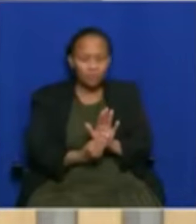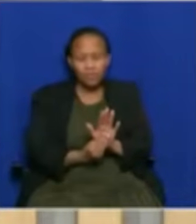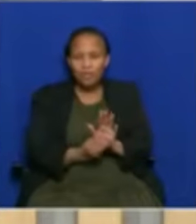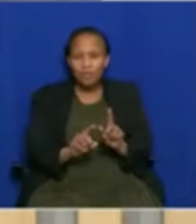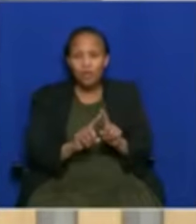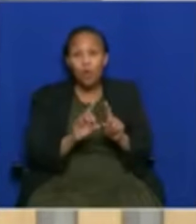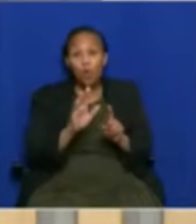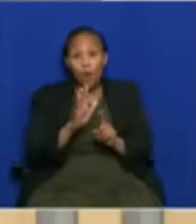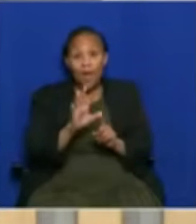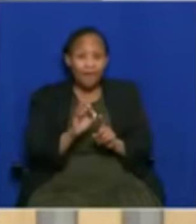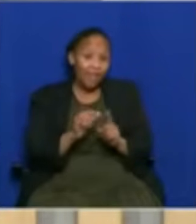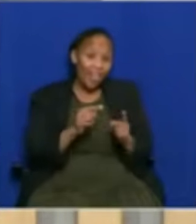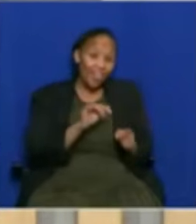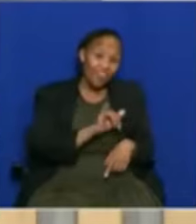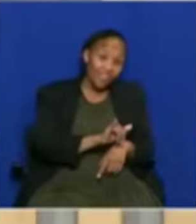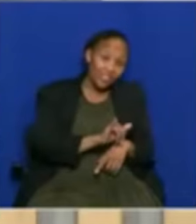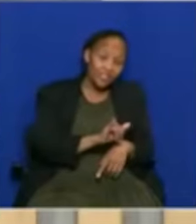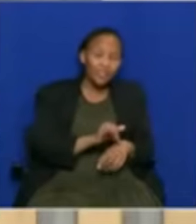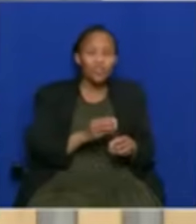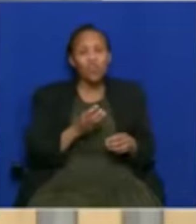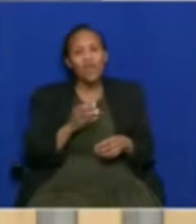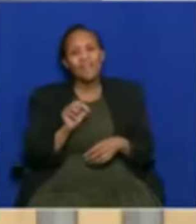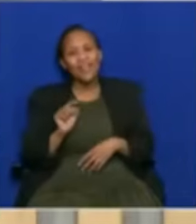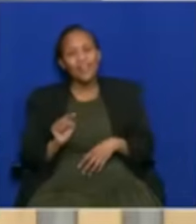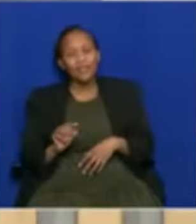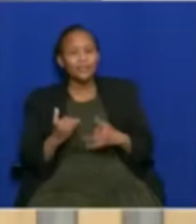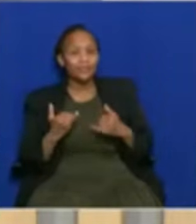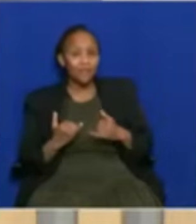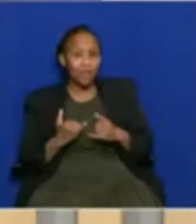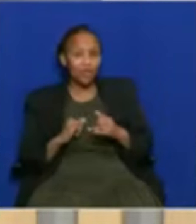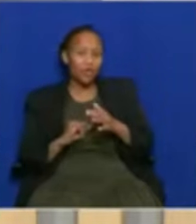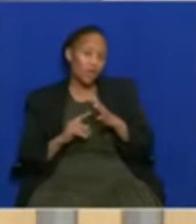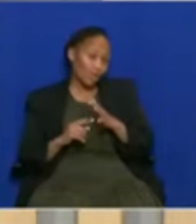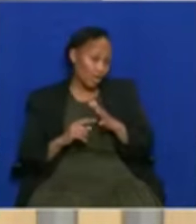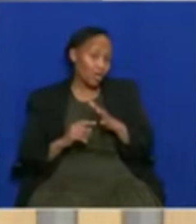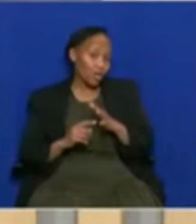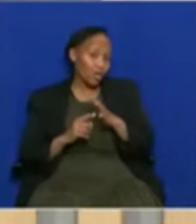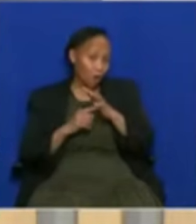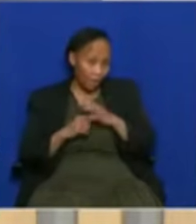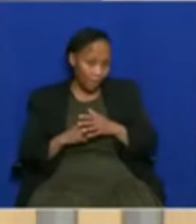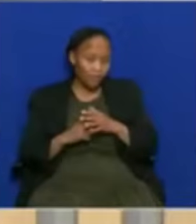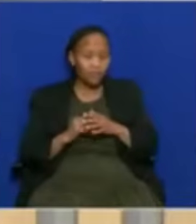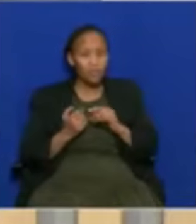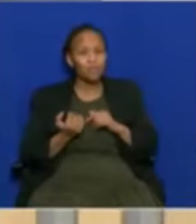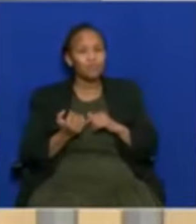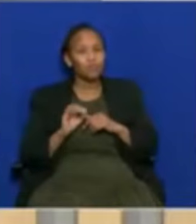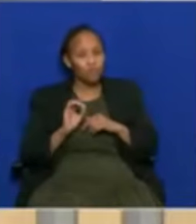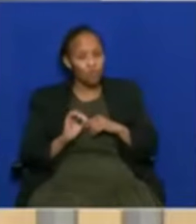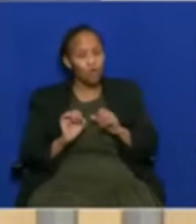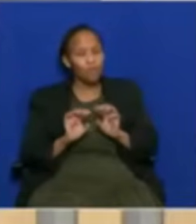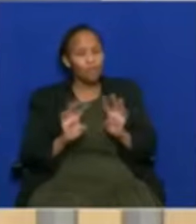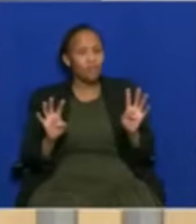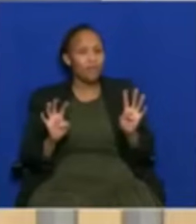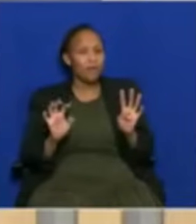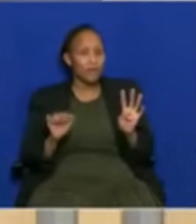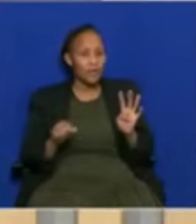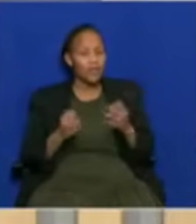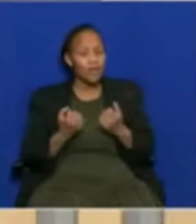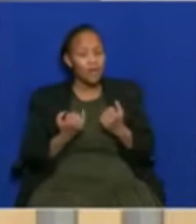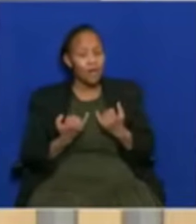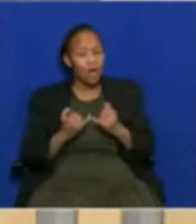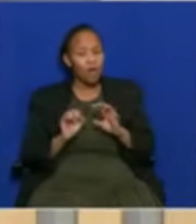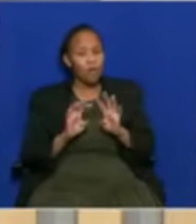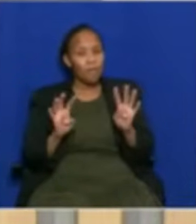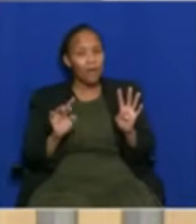are now met the requirements, you appear before a panel. And now in that panel, you are